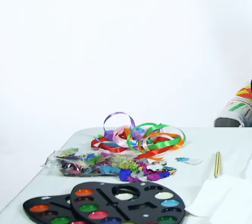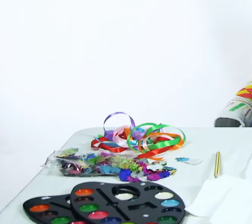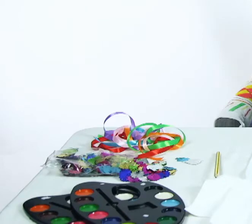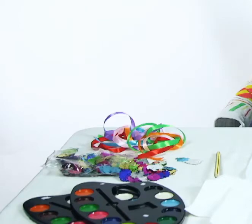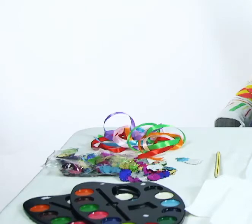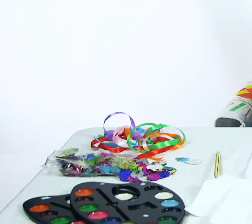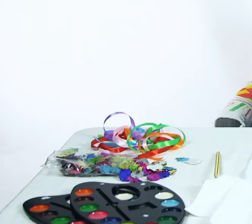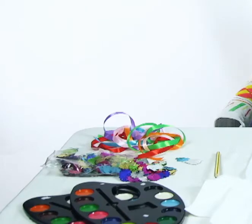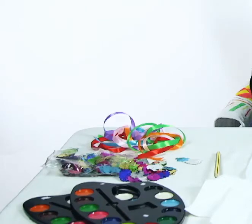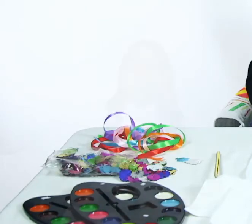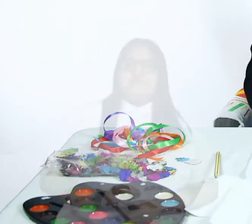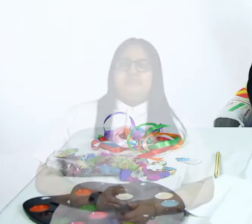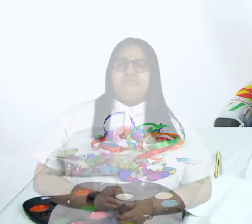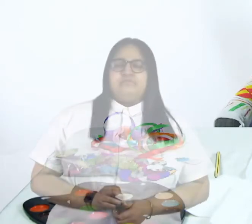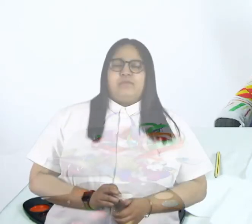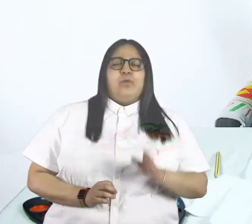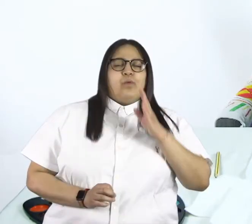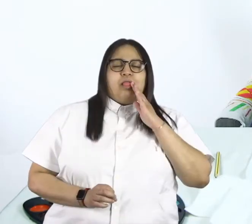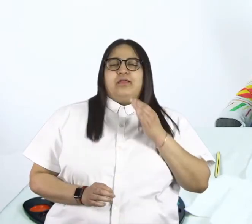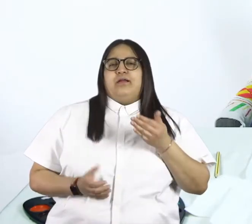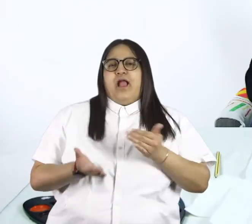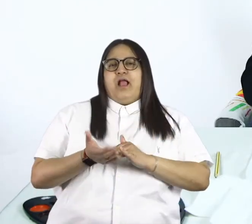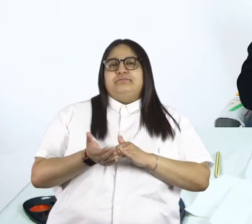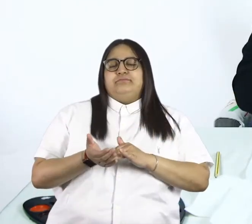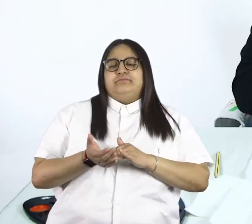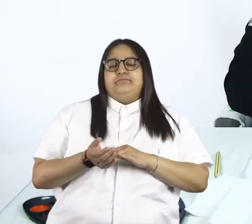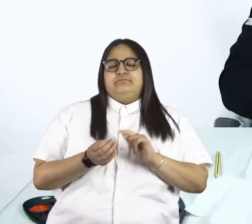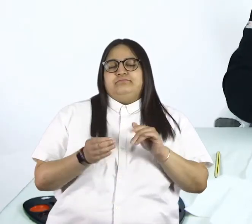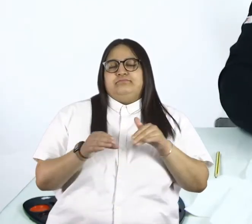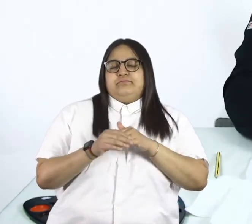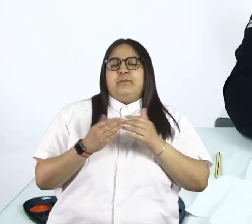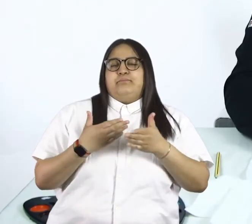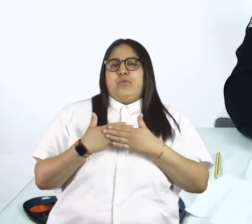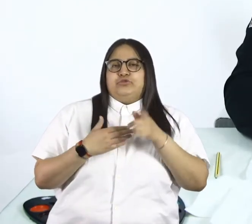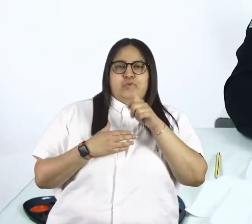I think I'm going to add some more swirls in there,